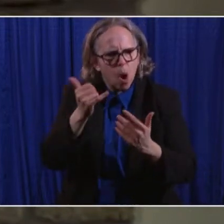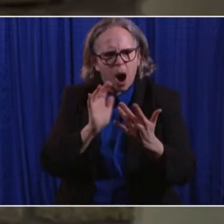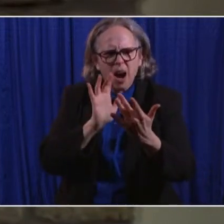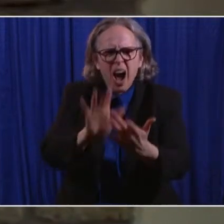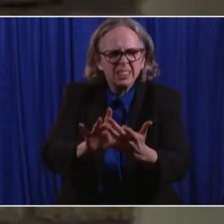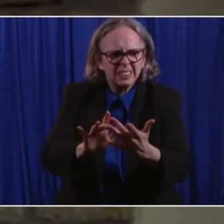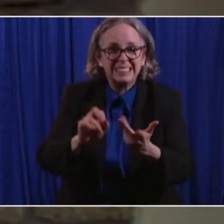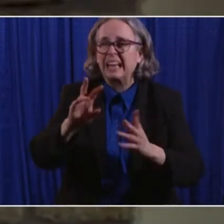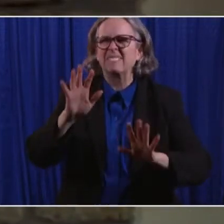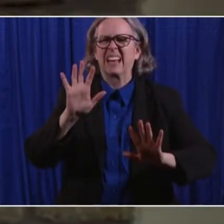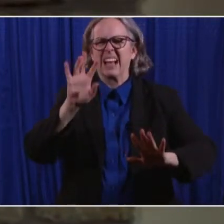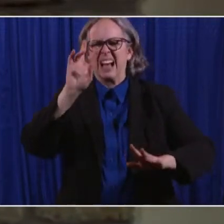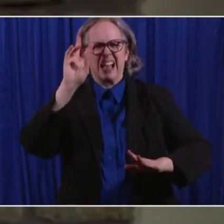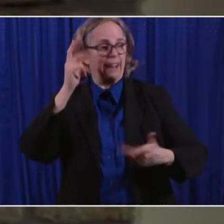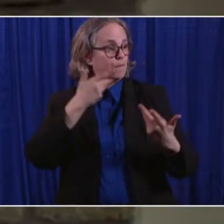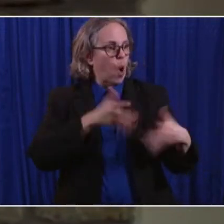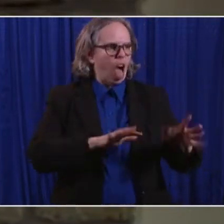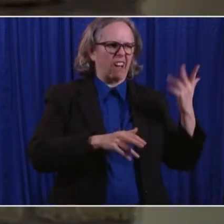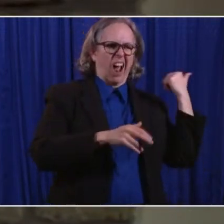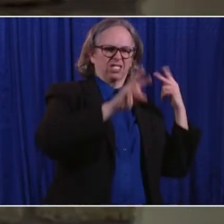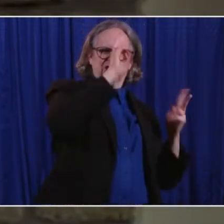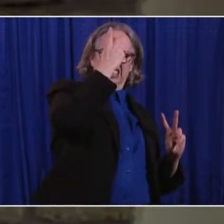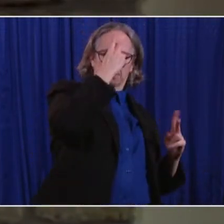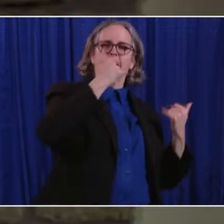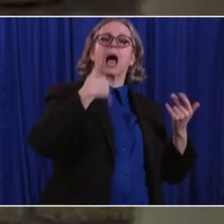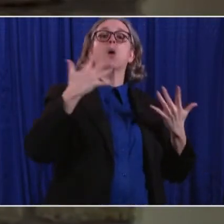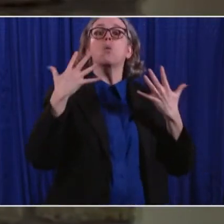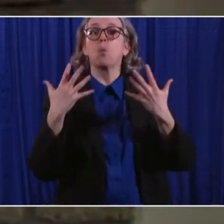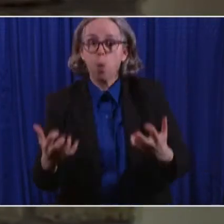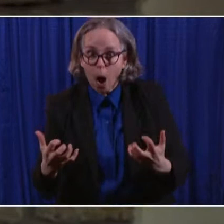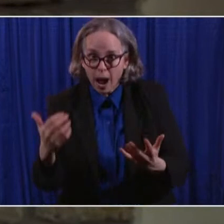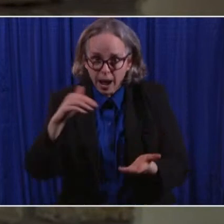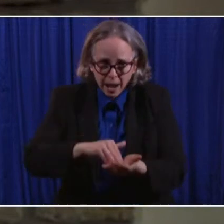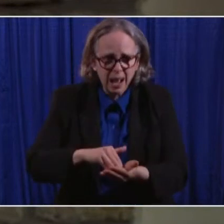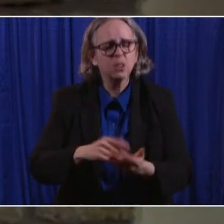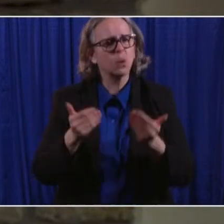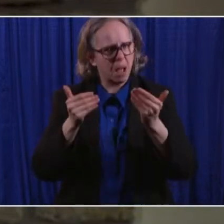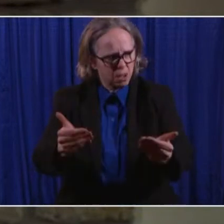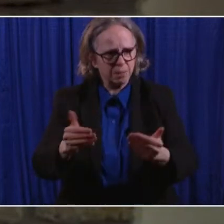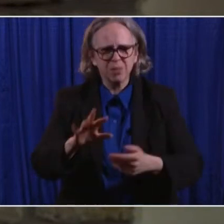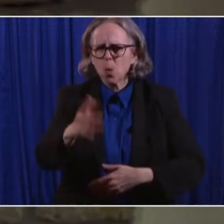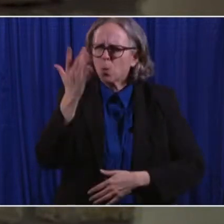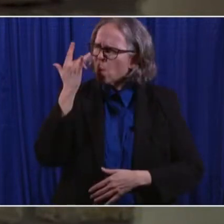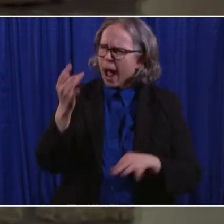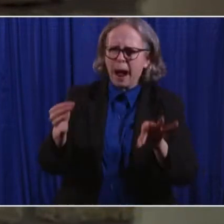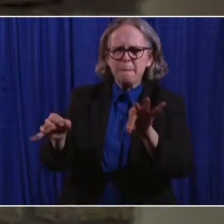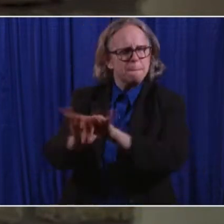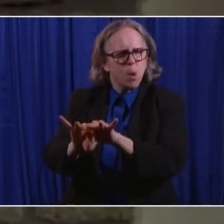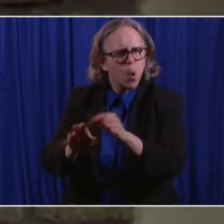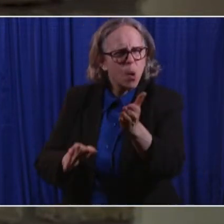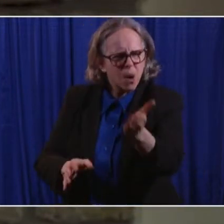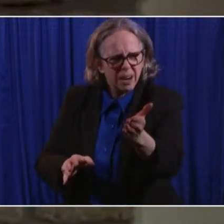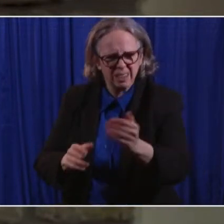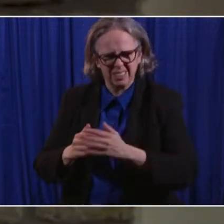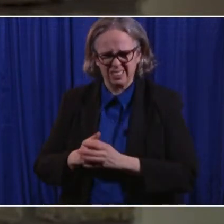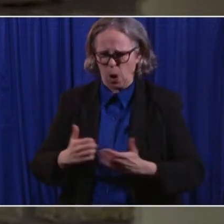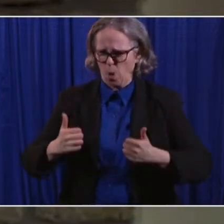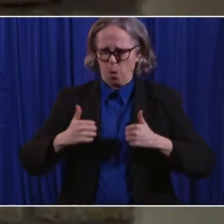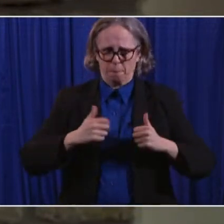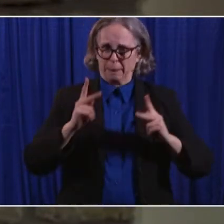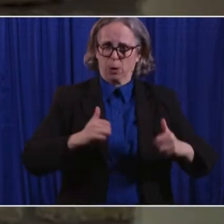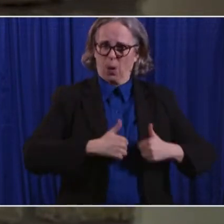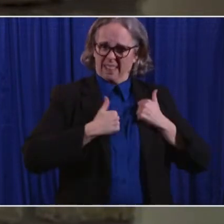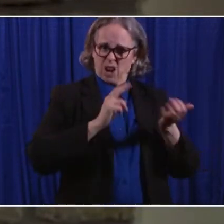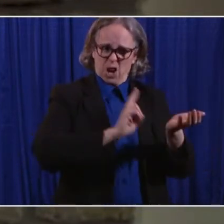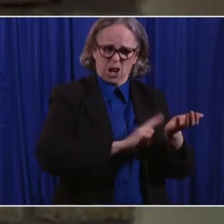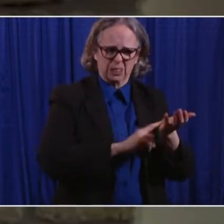physical separation which our loved ones who are in nursing homes that the COVID